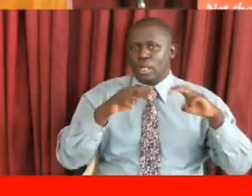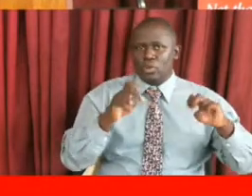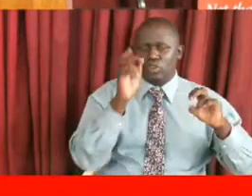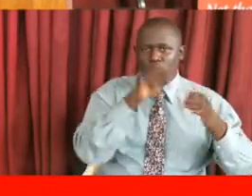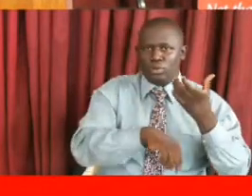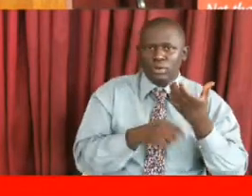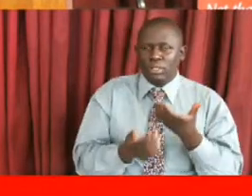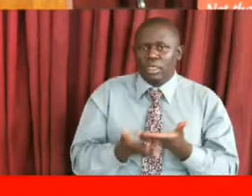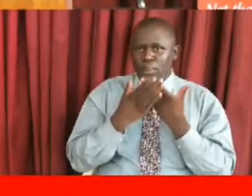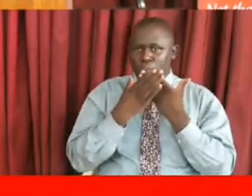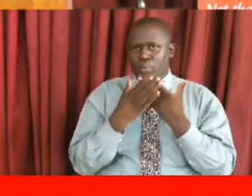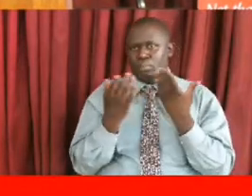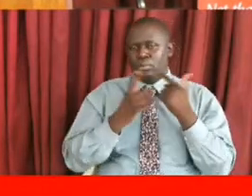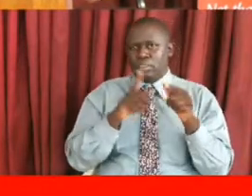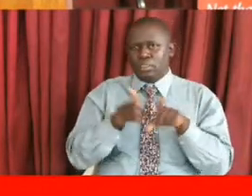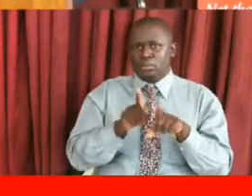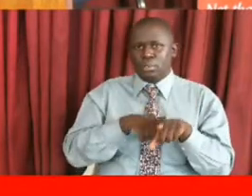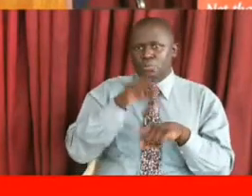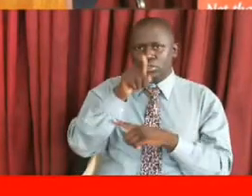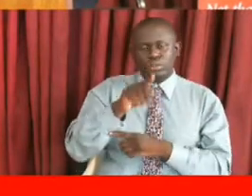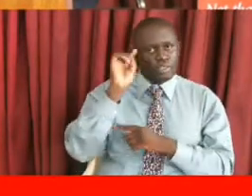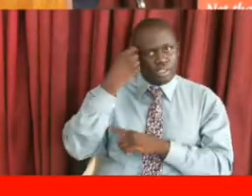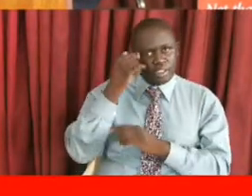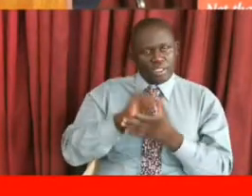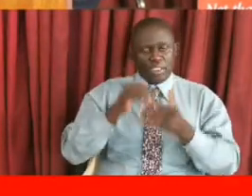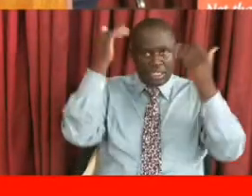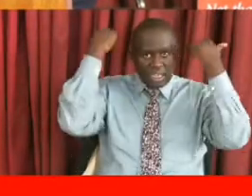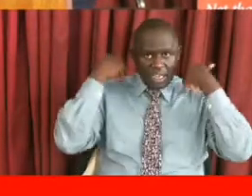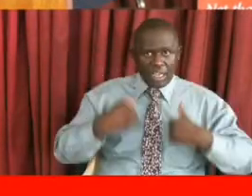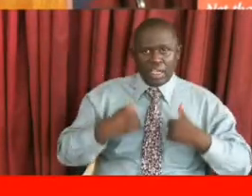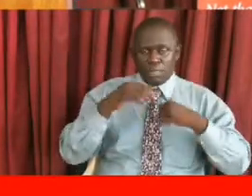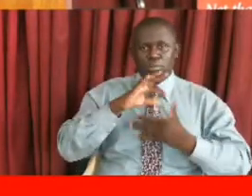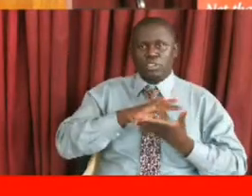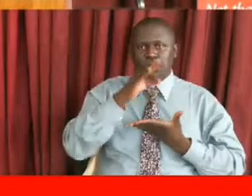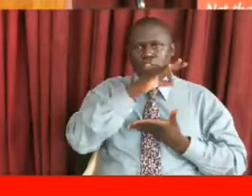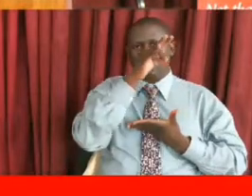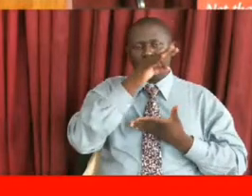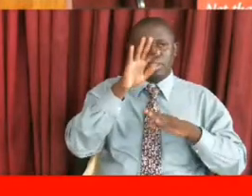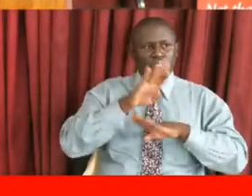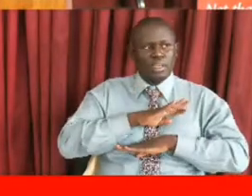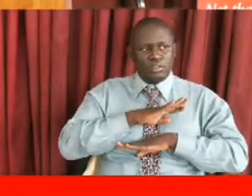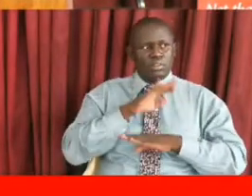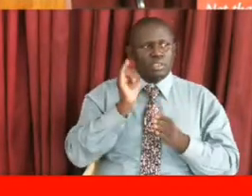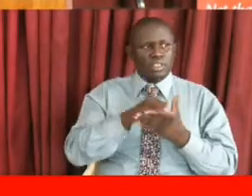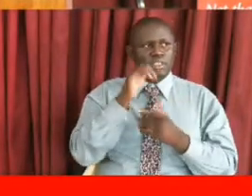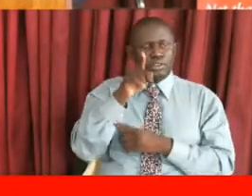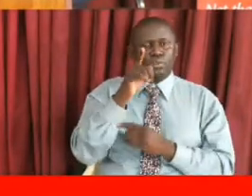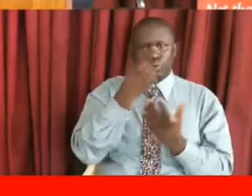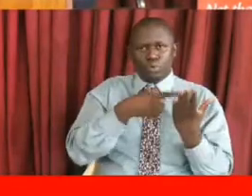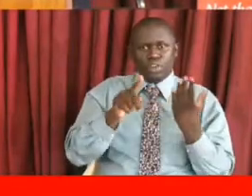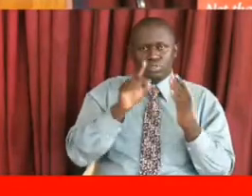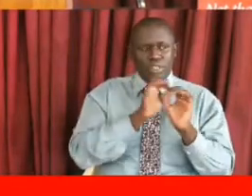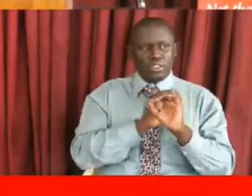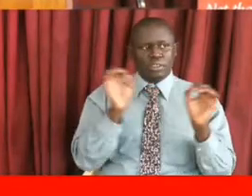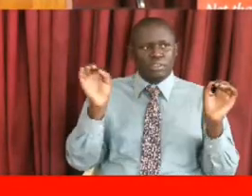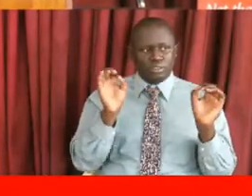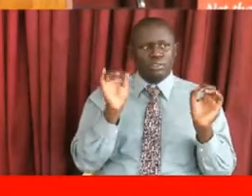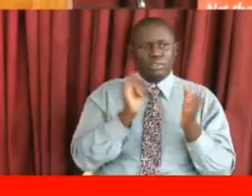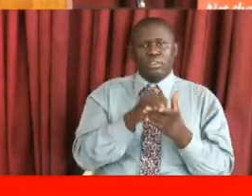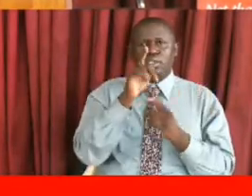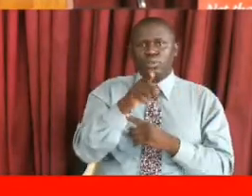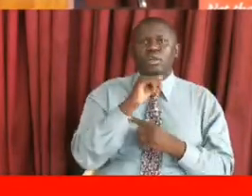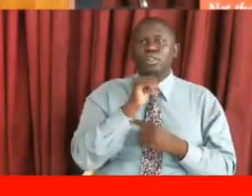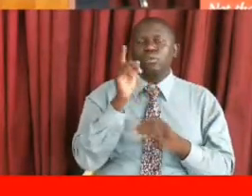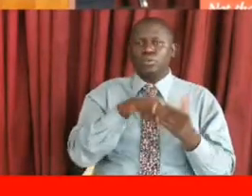believing that you're not spiritual enough believing you don't qualify that you're not